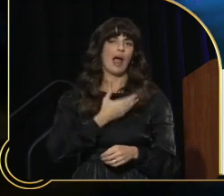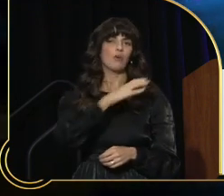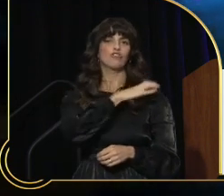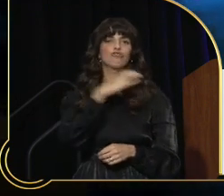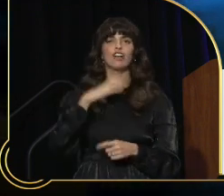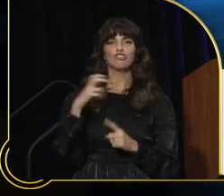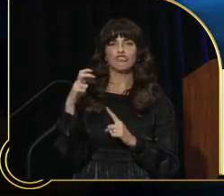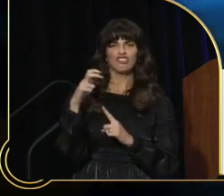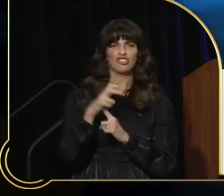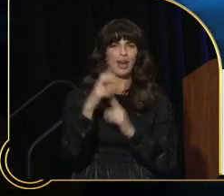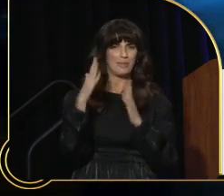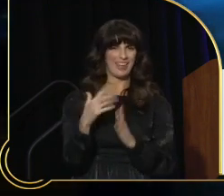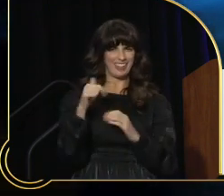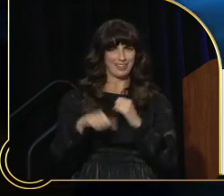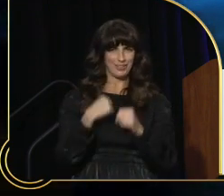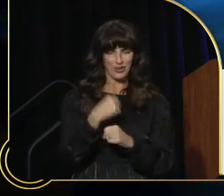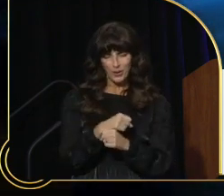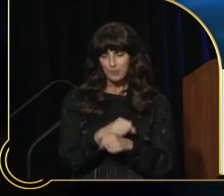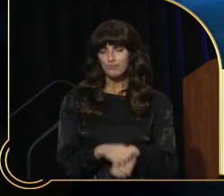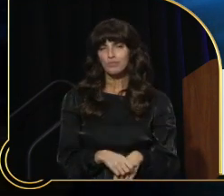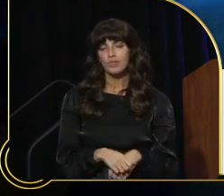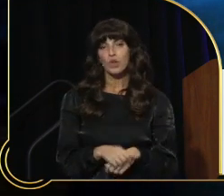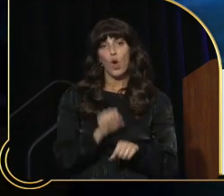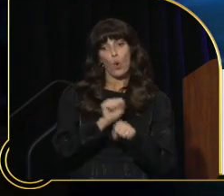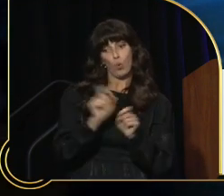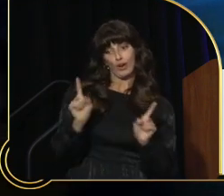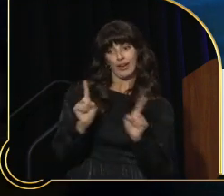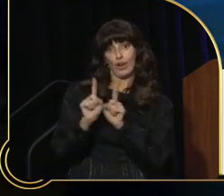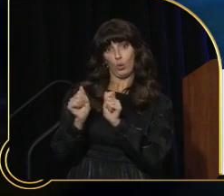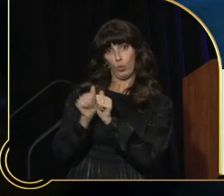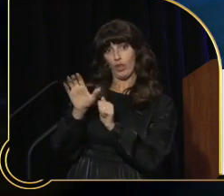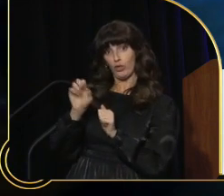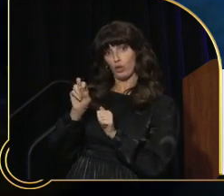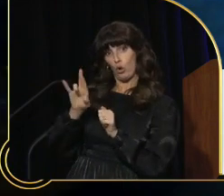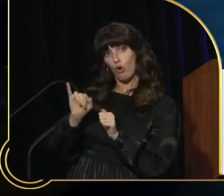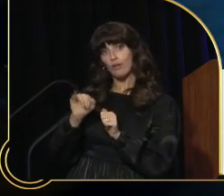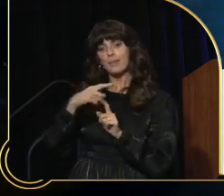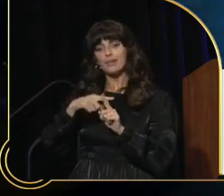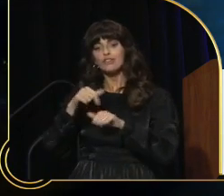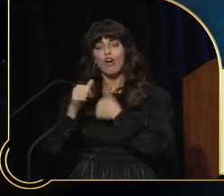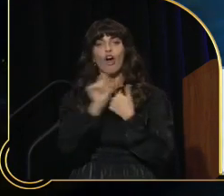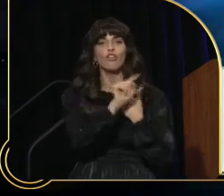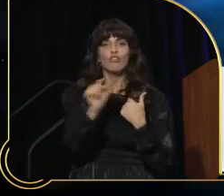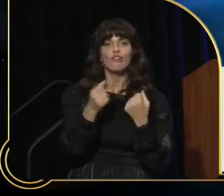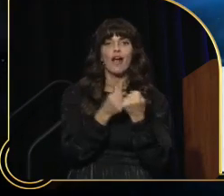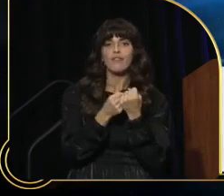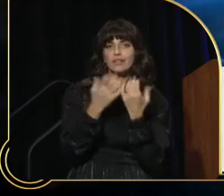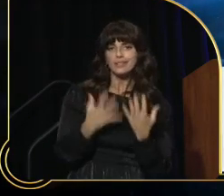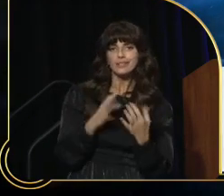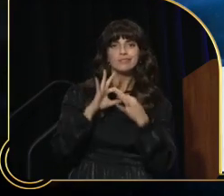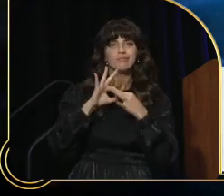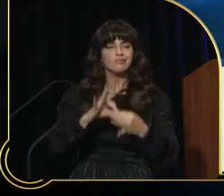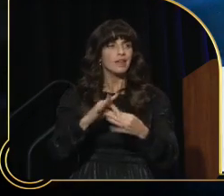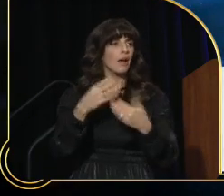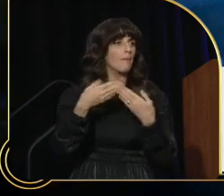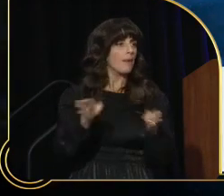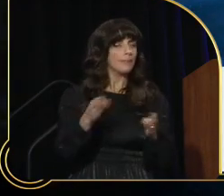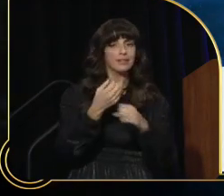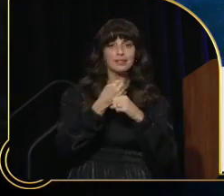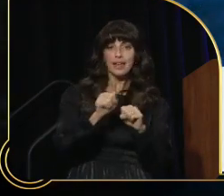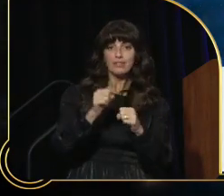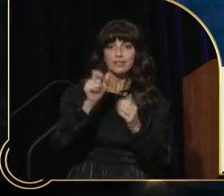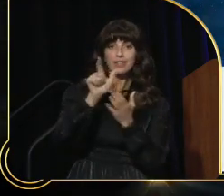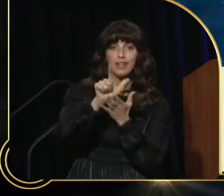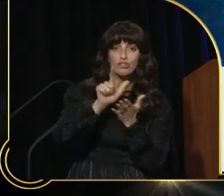champion. Working alongside her and other advocates on public safety legislation,